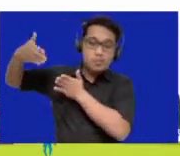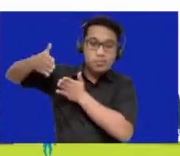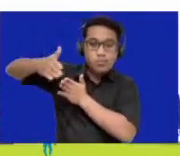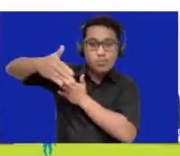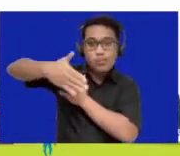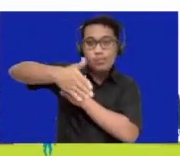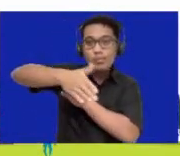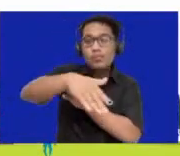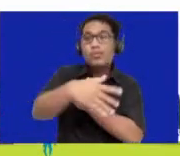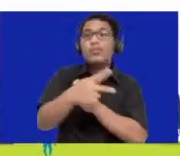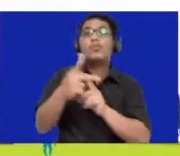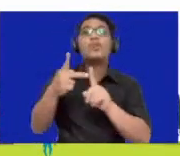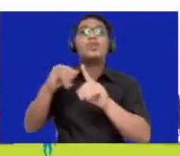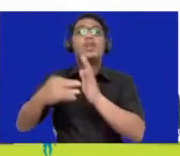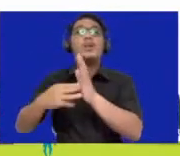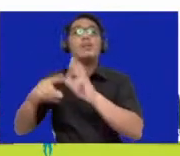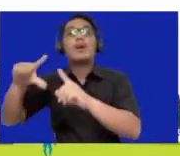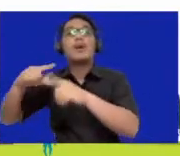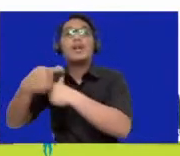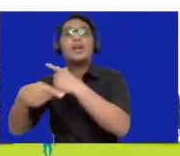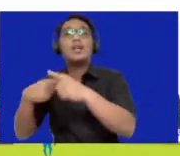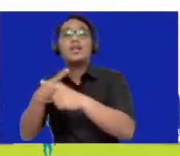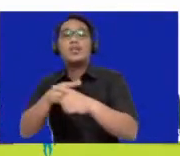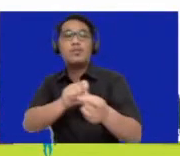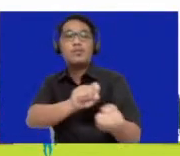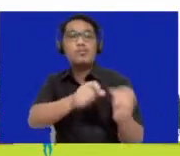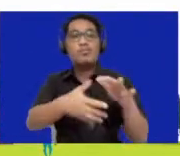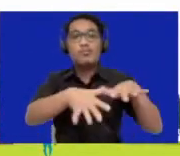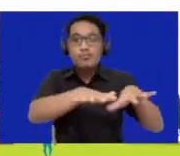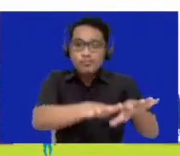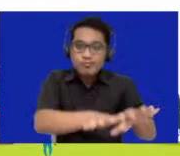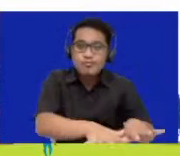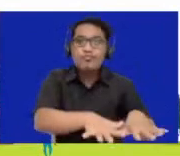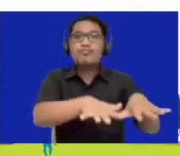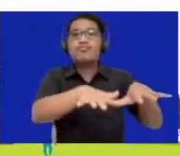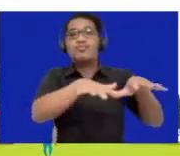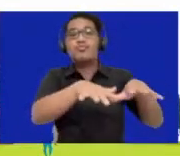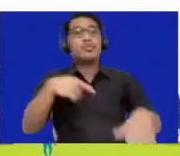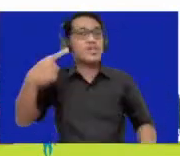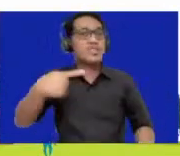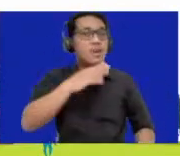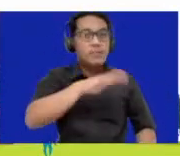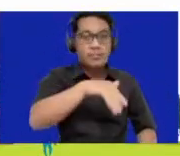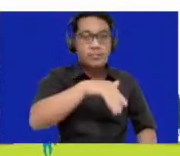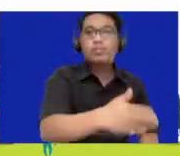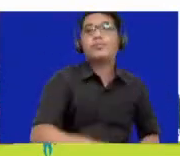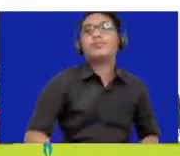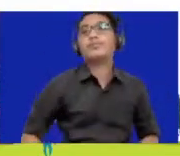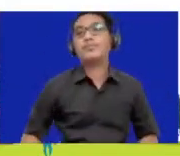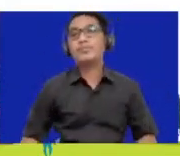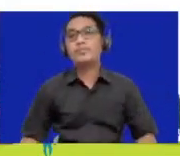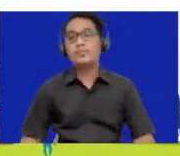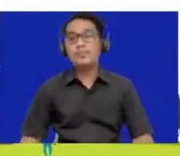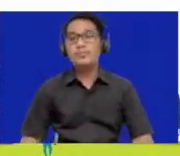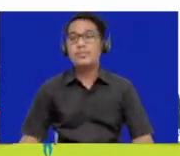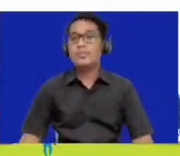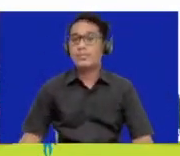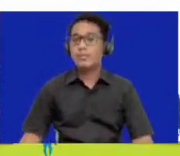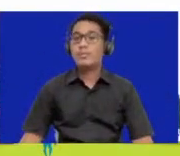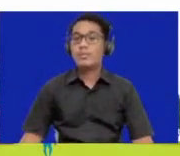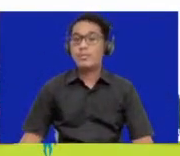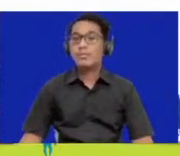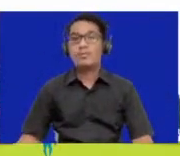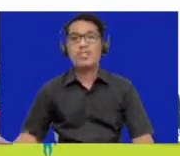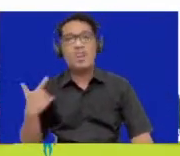basis, coinciding with the monsoons, bringing in large amounts of waters. Mr. Hai